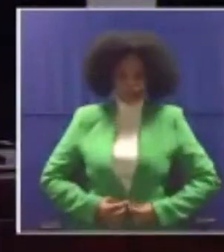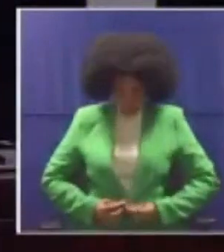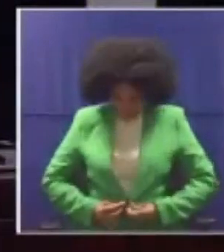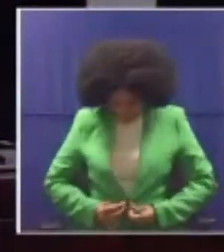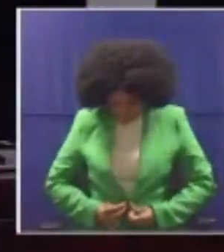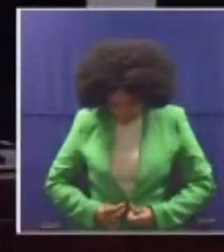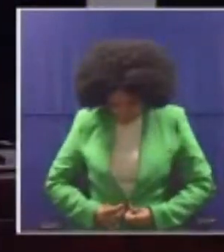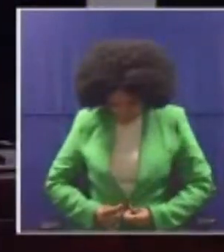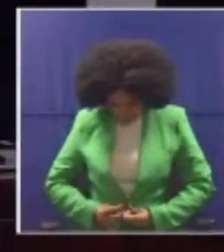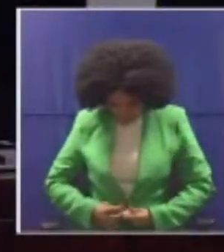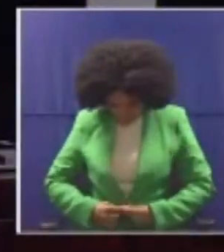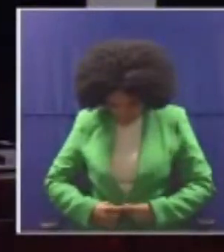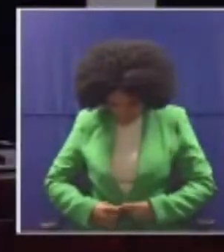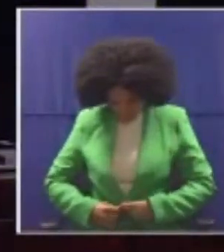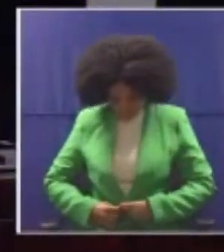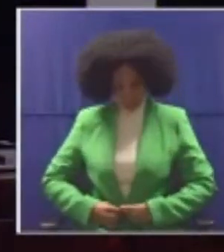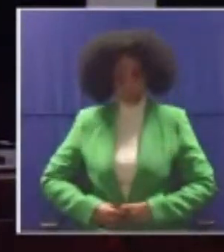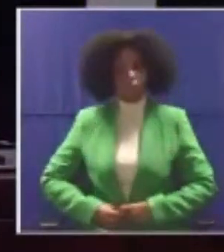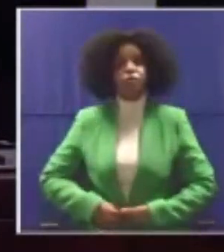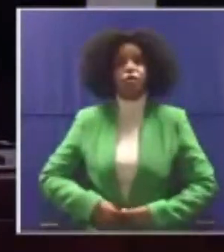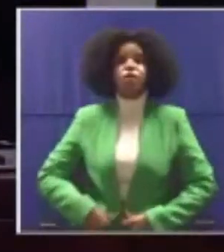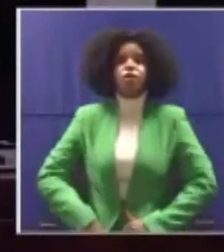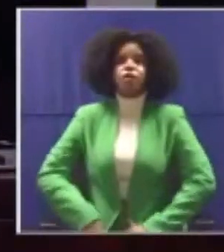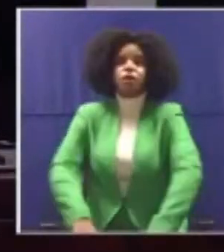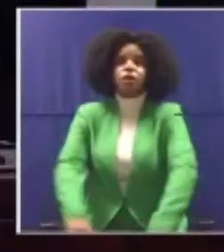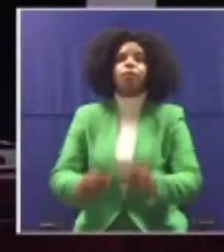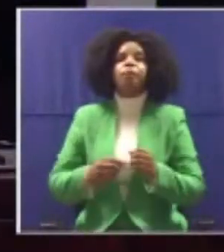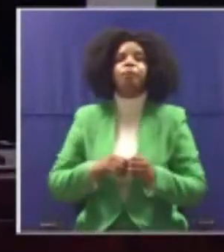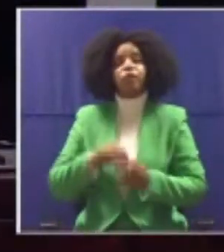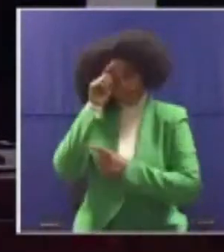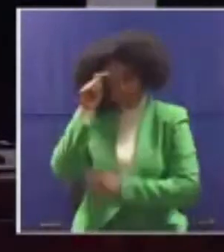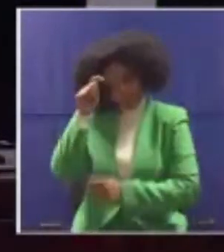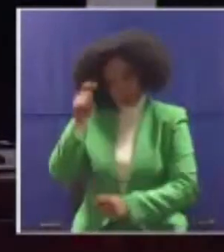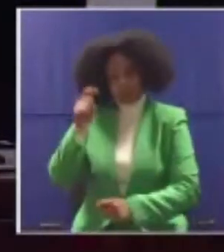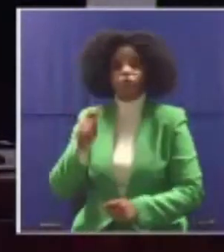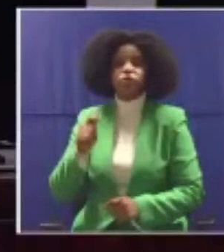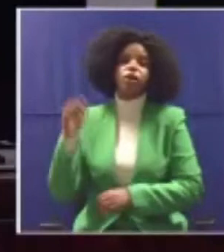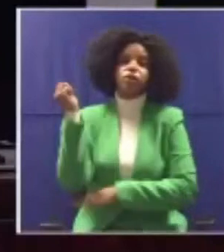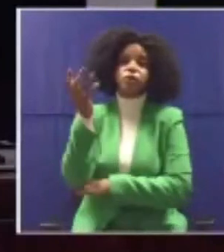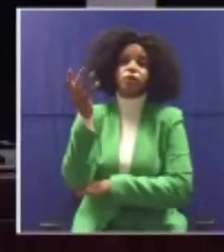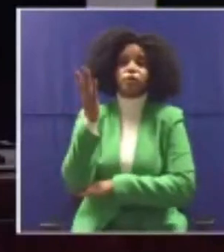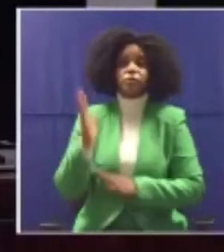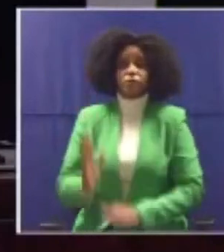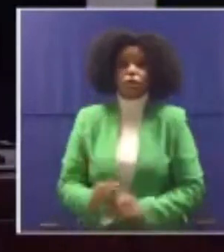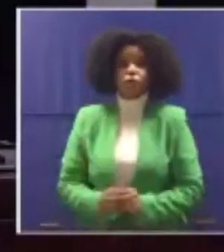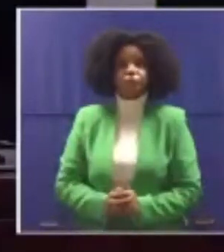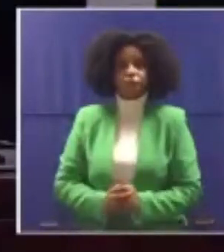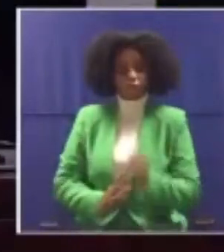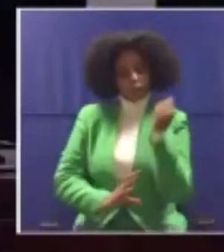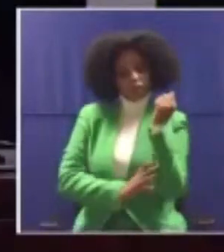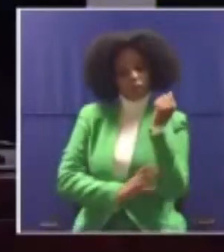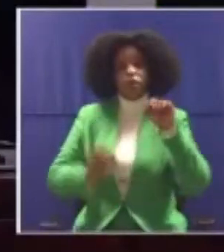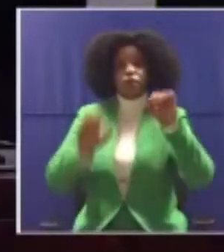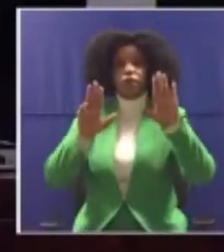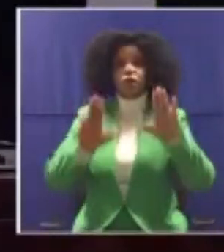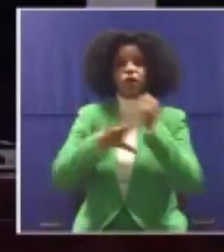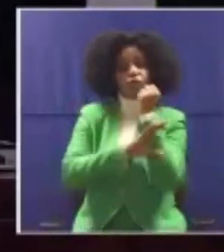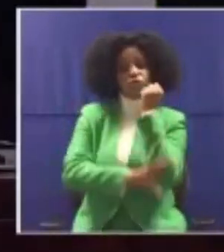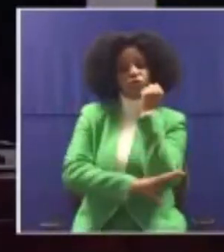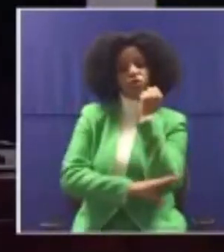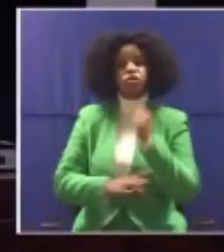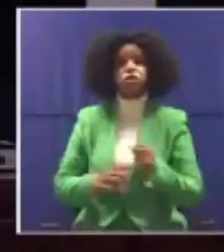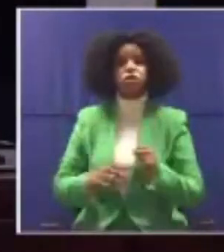Section 154 of the Constitution enjoins us to support and strengthen the capacity